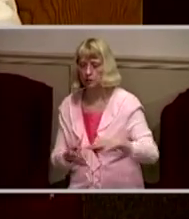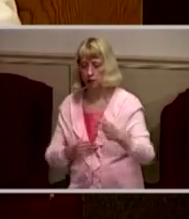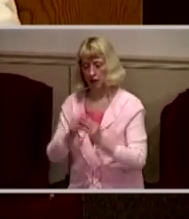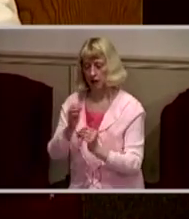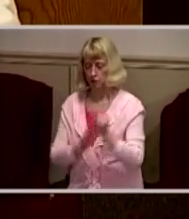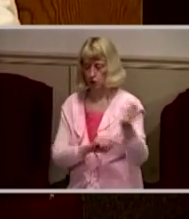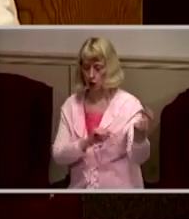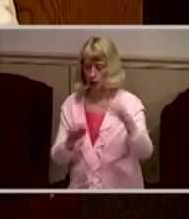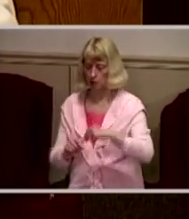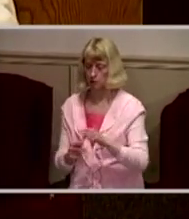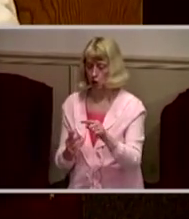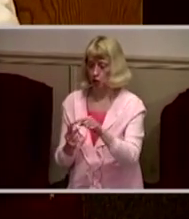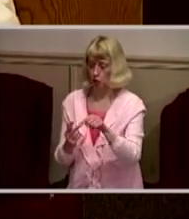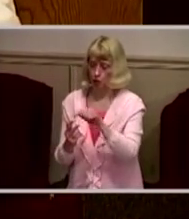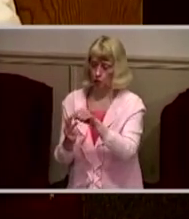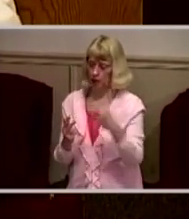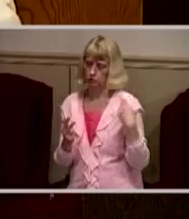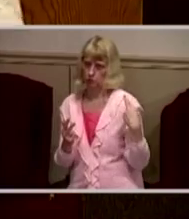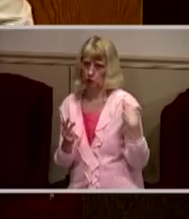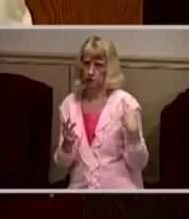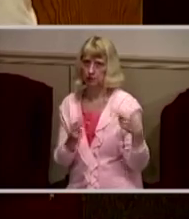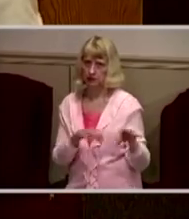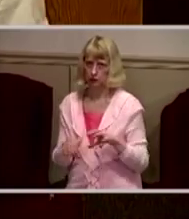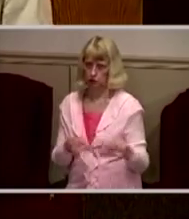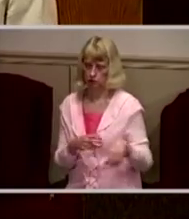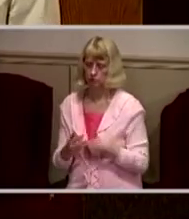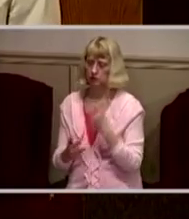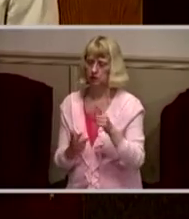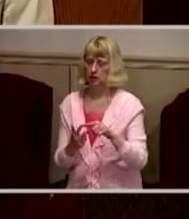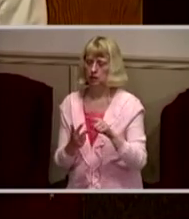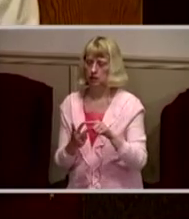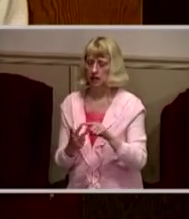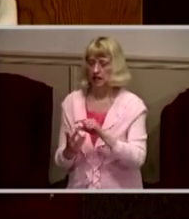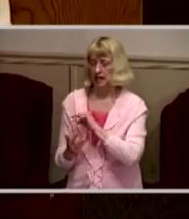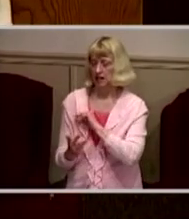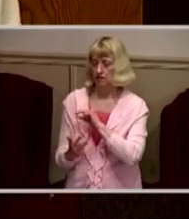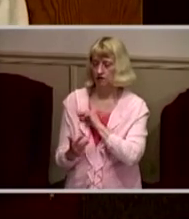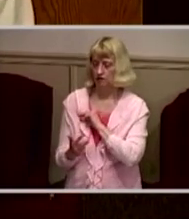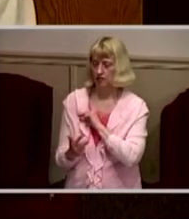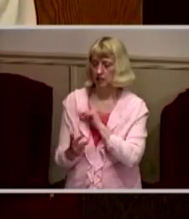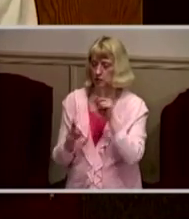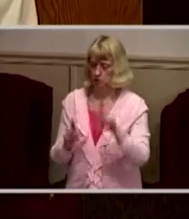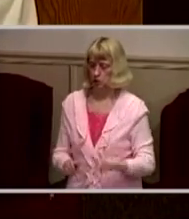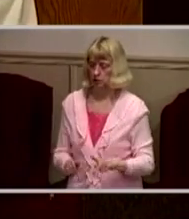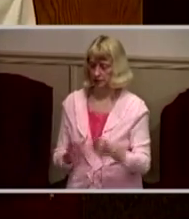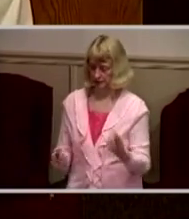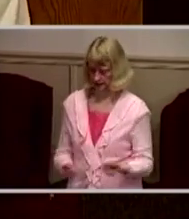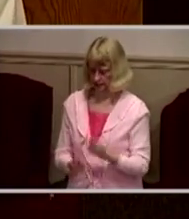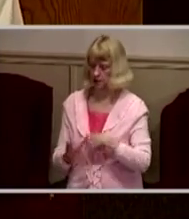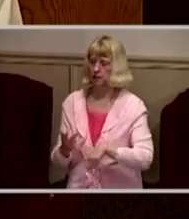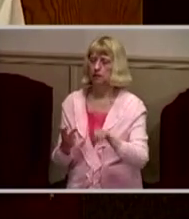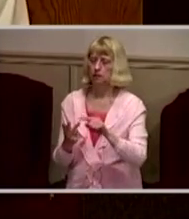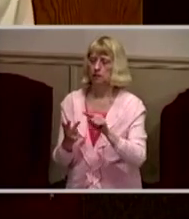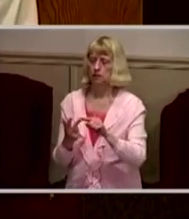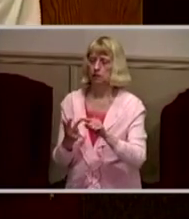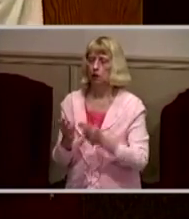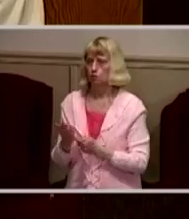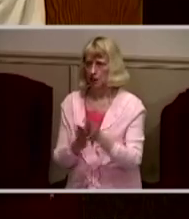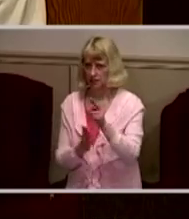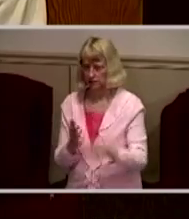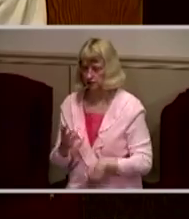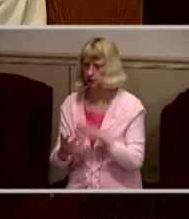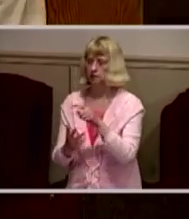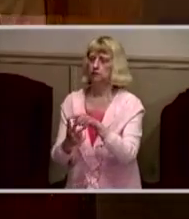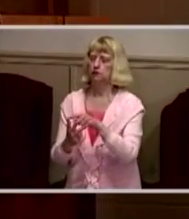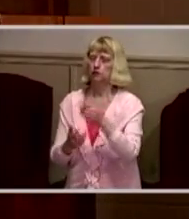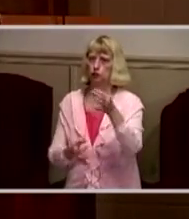there are at least three things he's going to do. Number one, he's going to convict the world of sin, and secondly, of righteousness and of